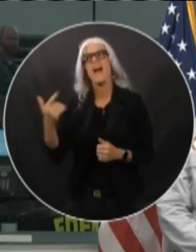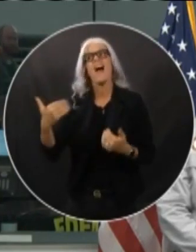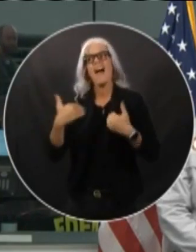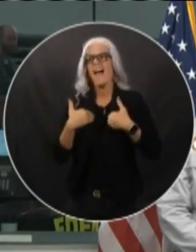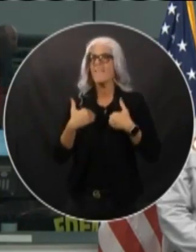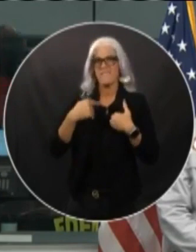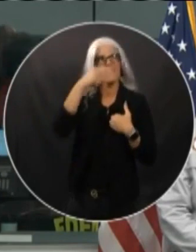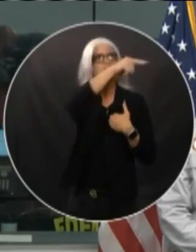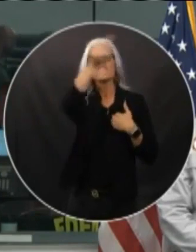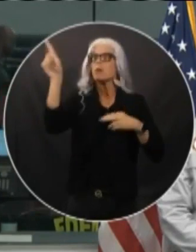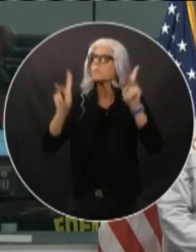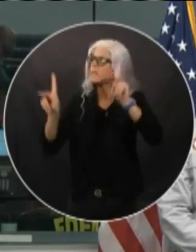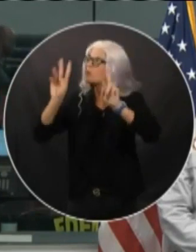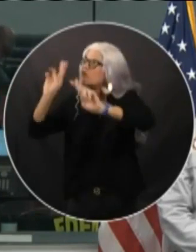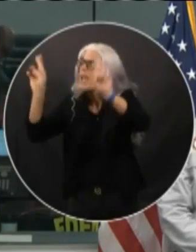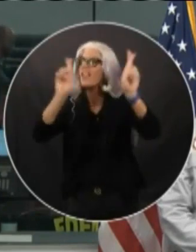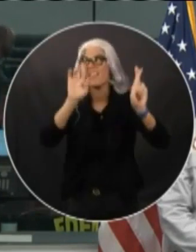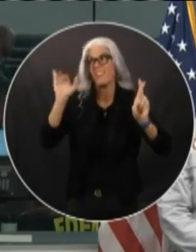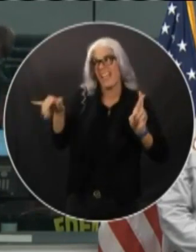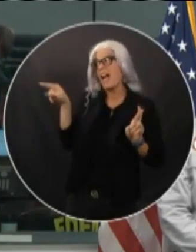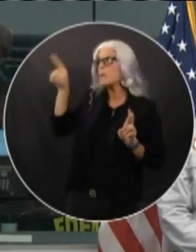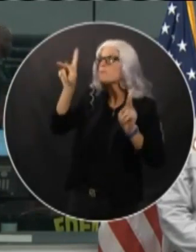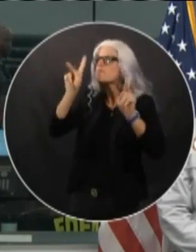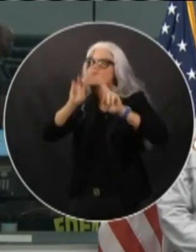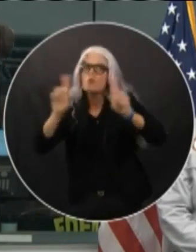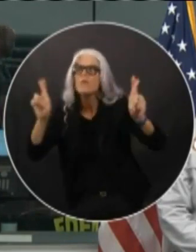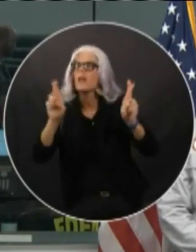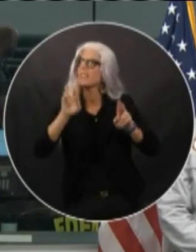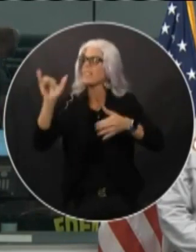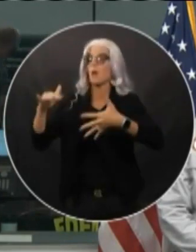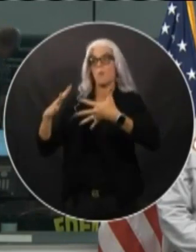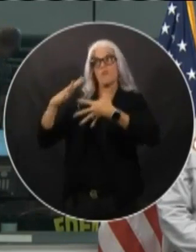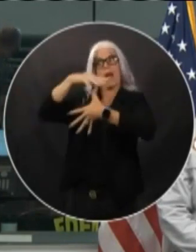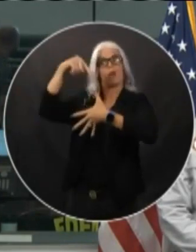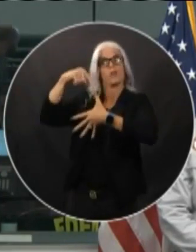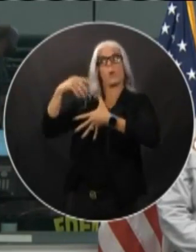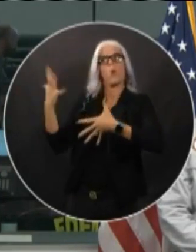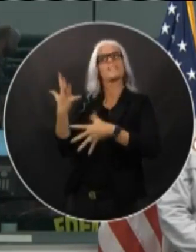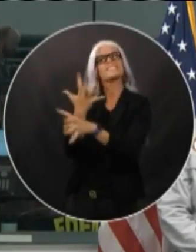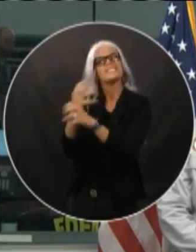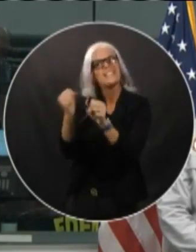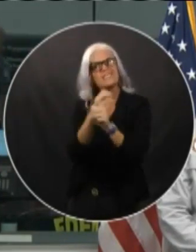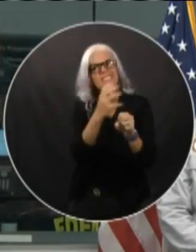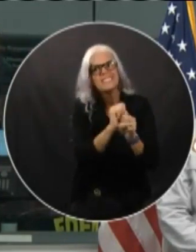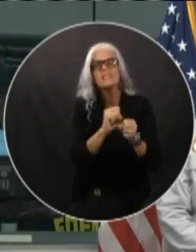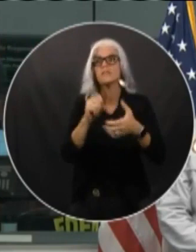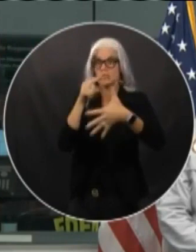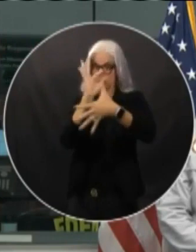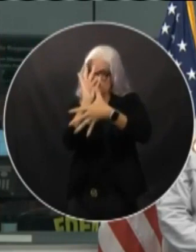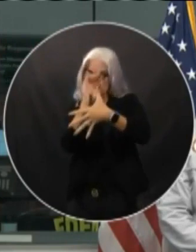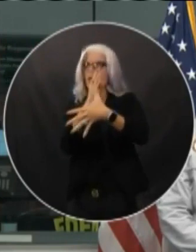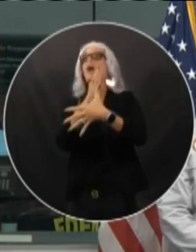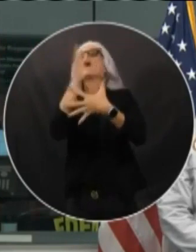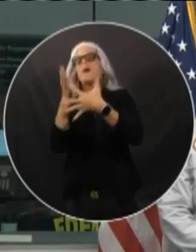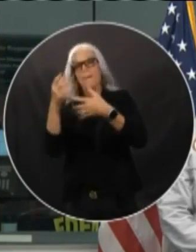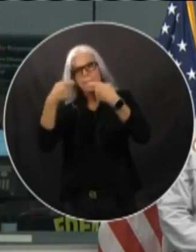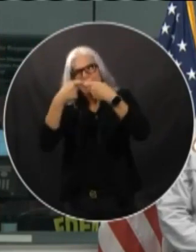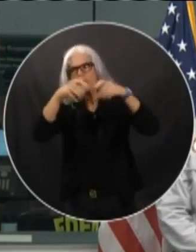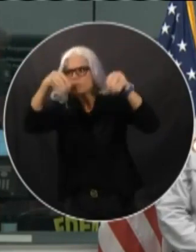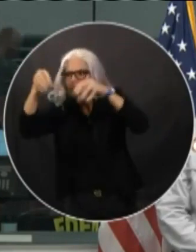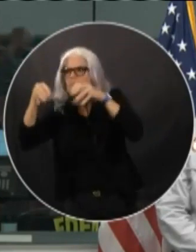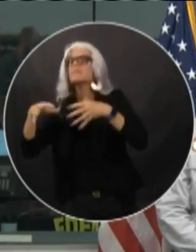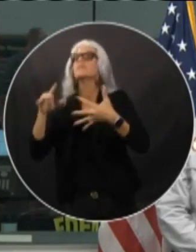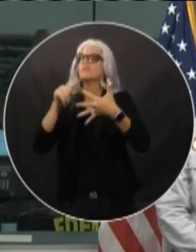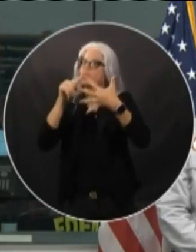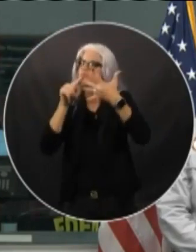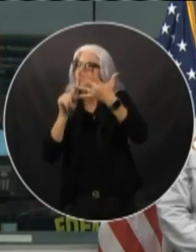Evacuation zones are also something the state wants everyone to be aware of. Evacuations are issued on the local level, so they want all Floridians to have multiple